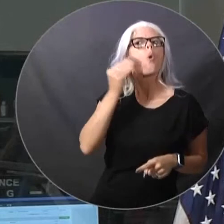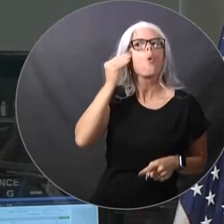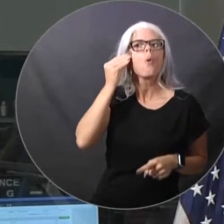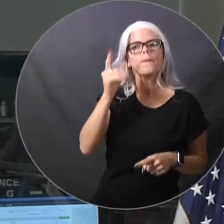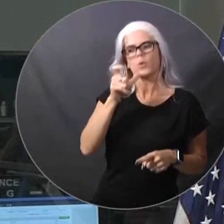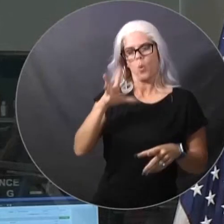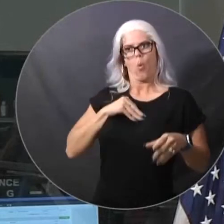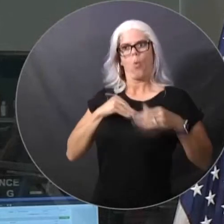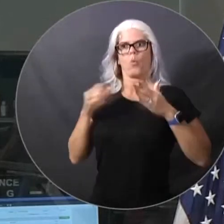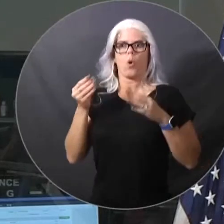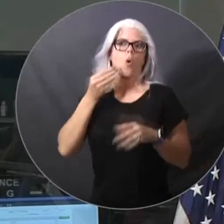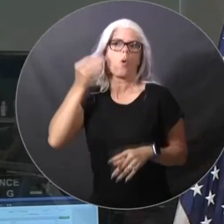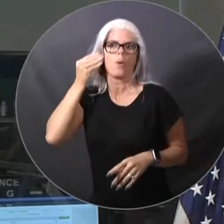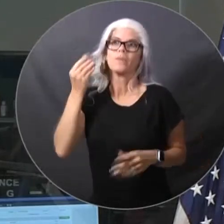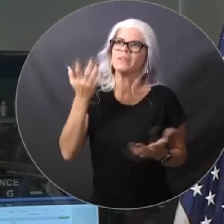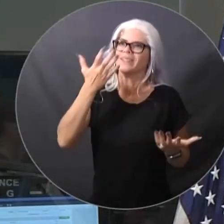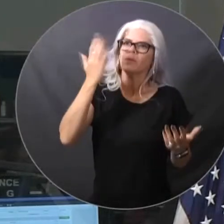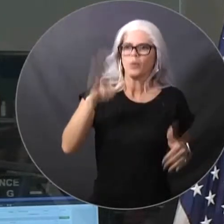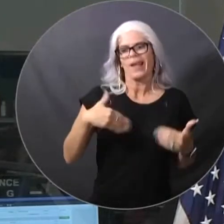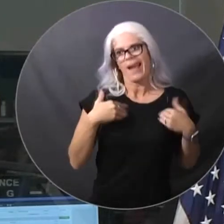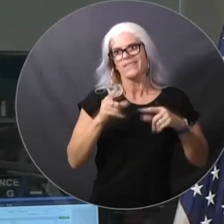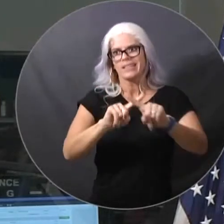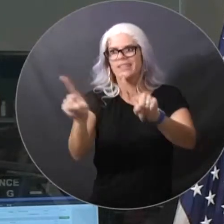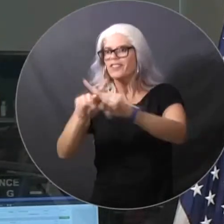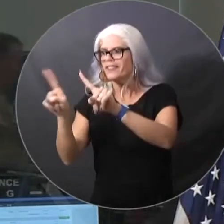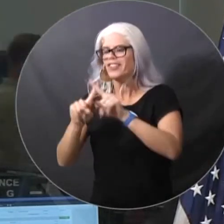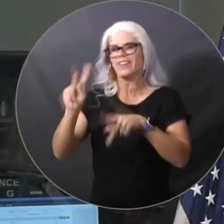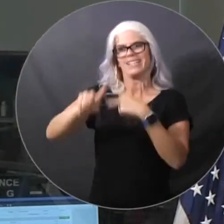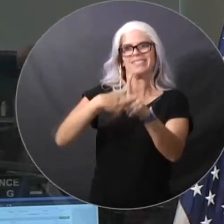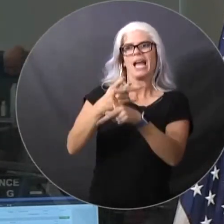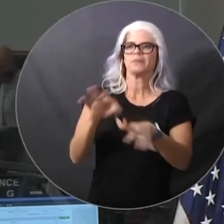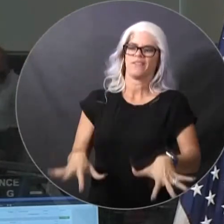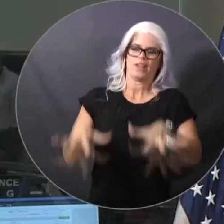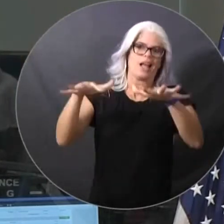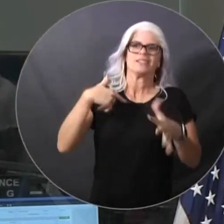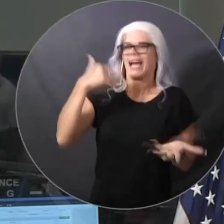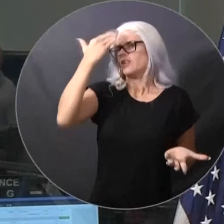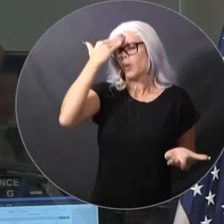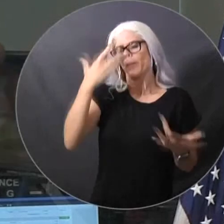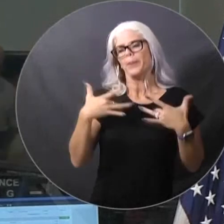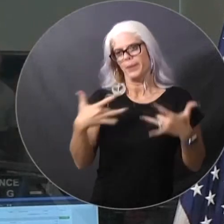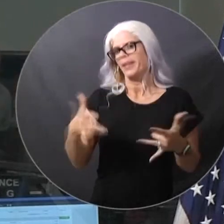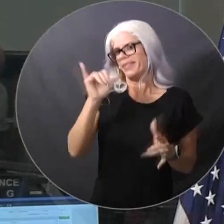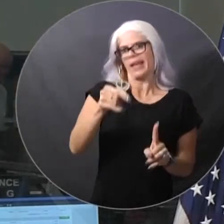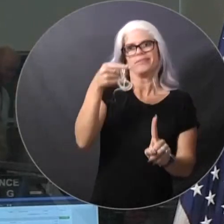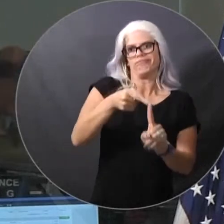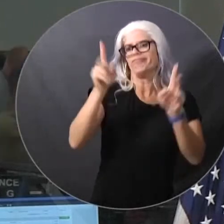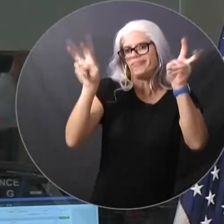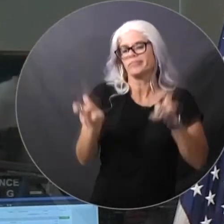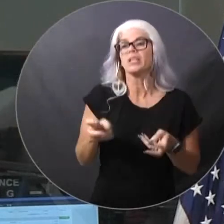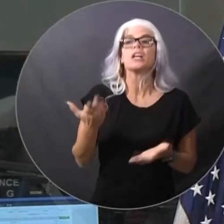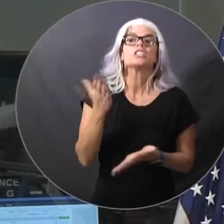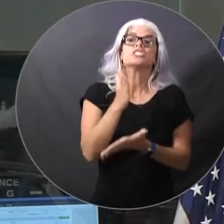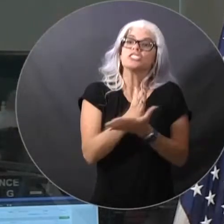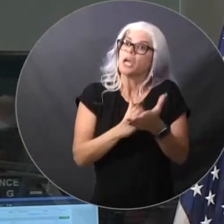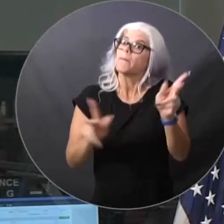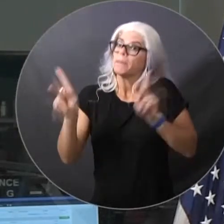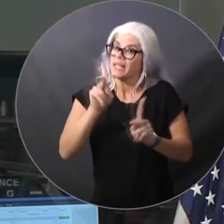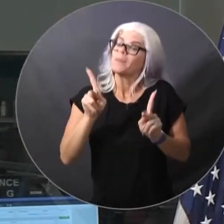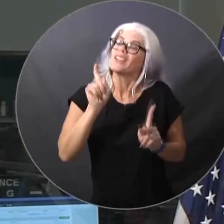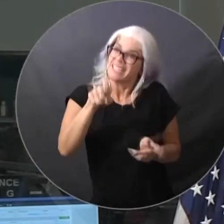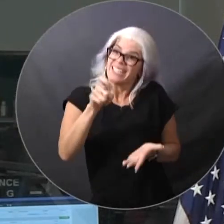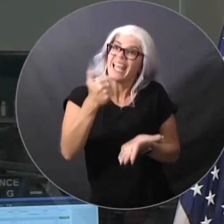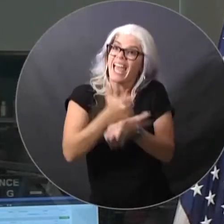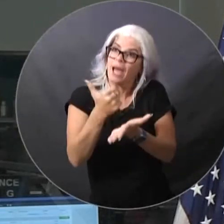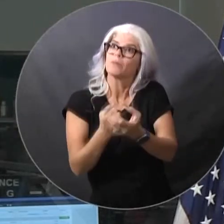different parts of our state. So we're sensitive to that. There's obviously going to be some folks that are going to be in need of support and